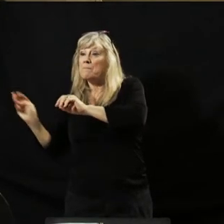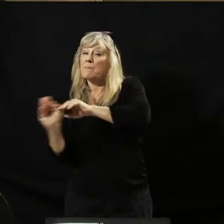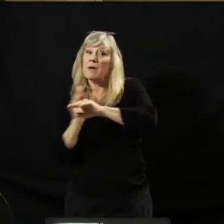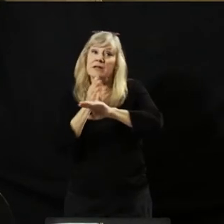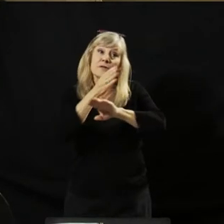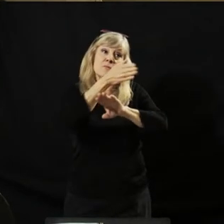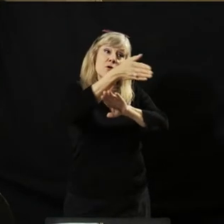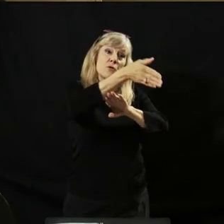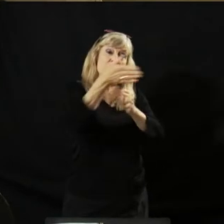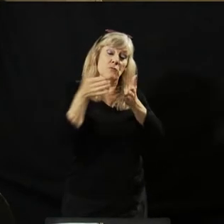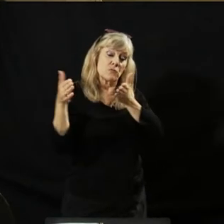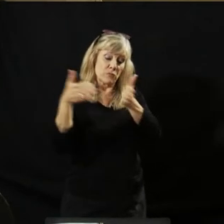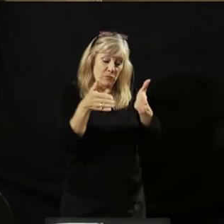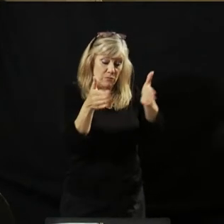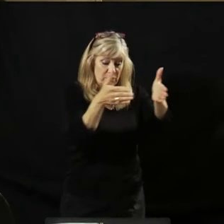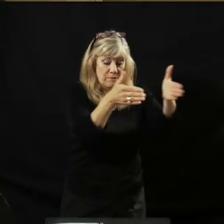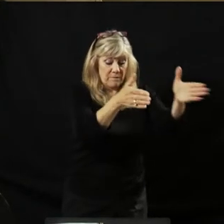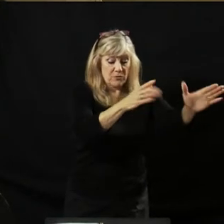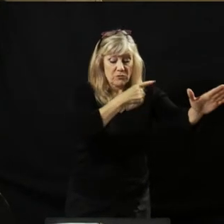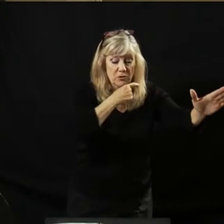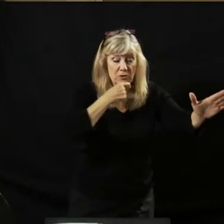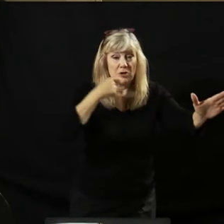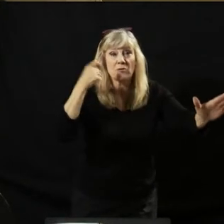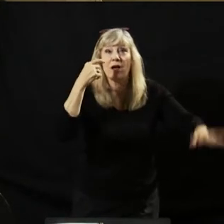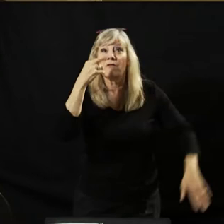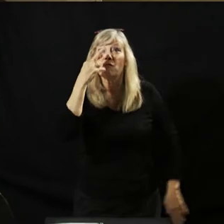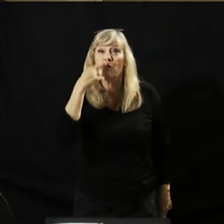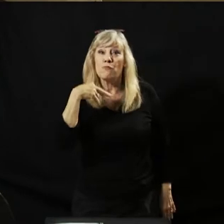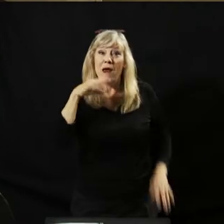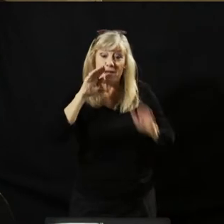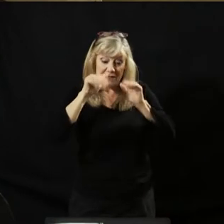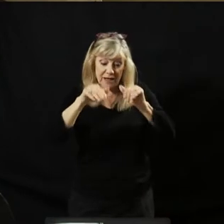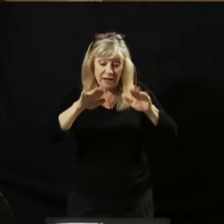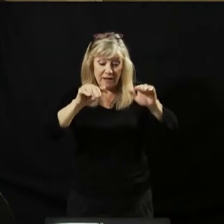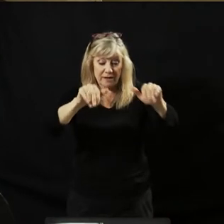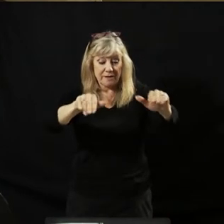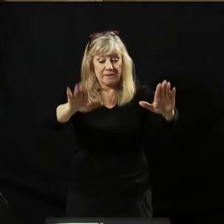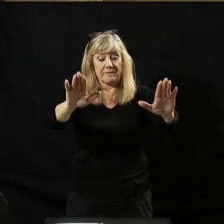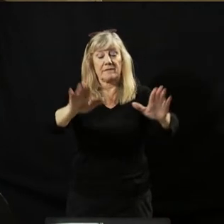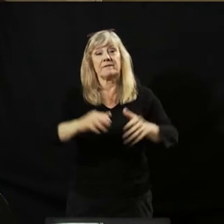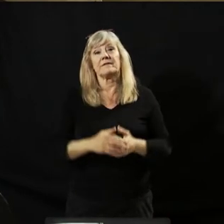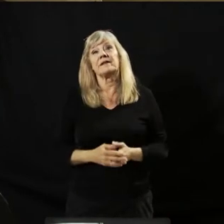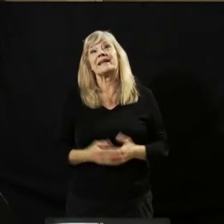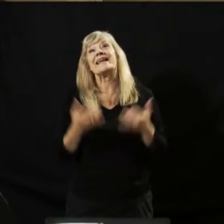dry shod through the Red Sea.